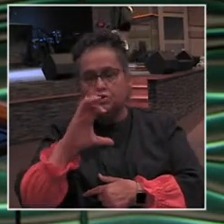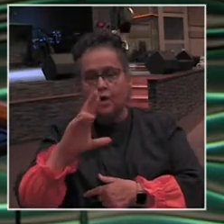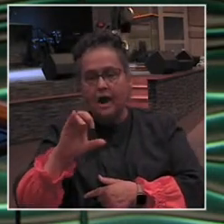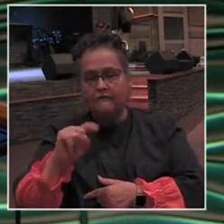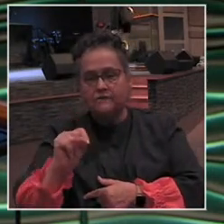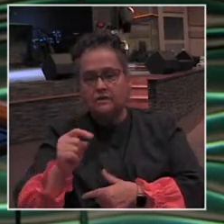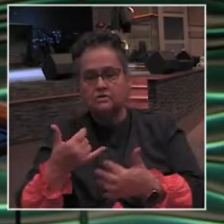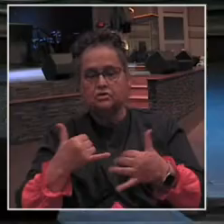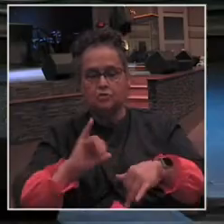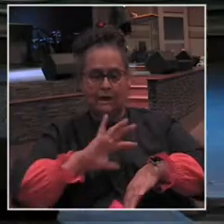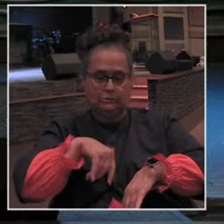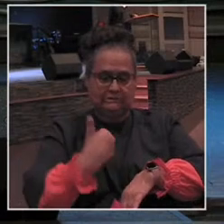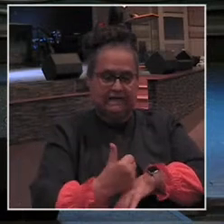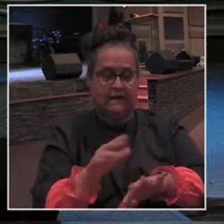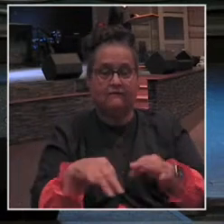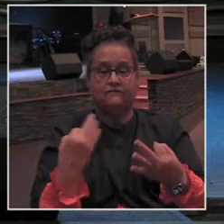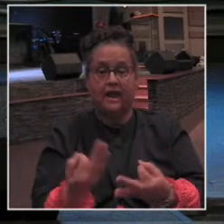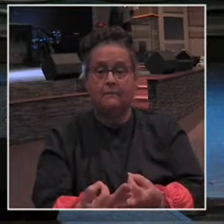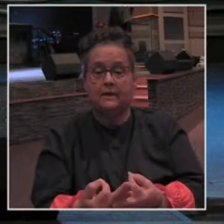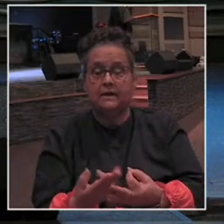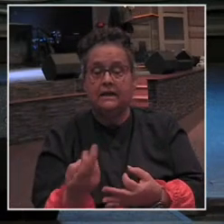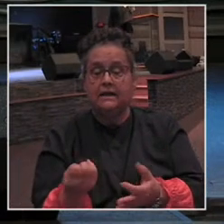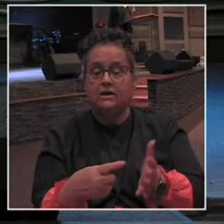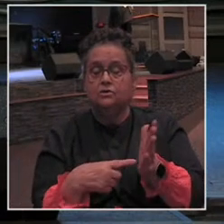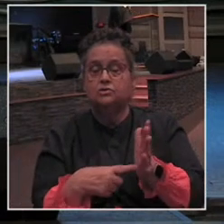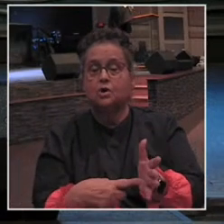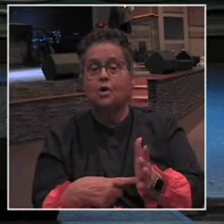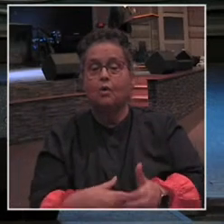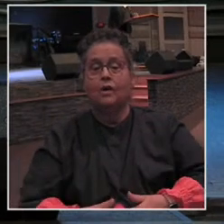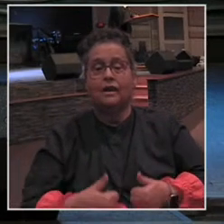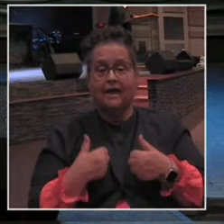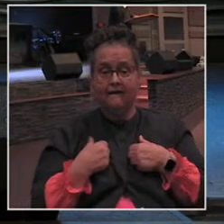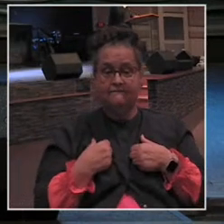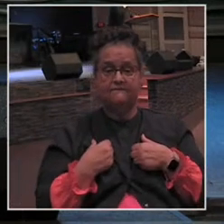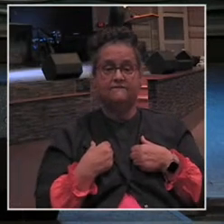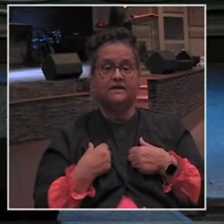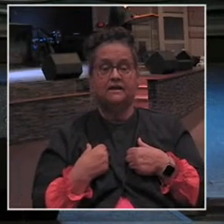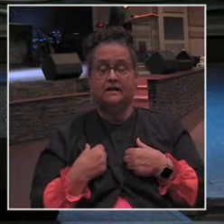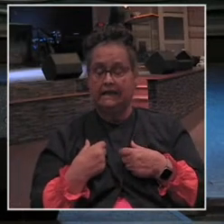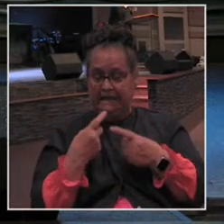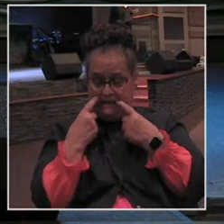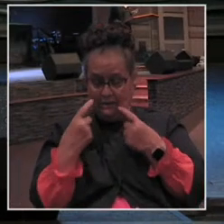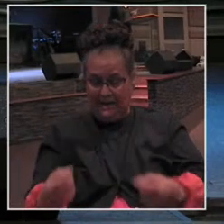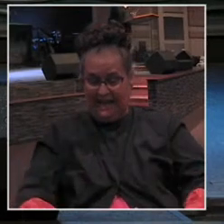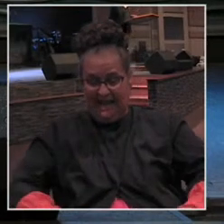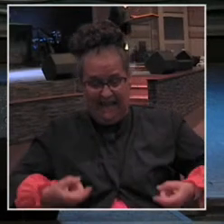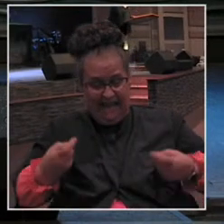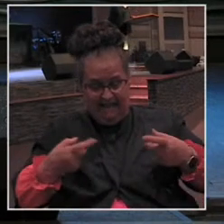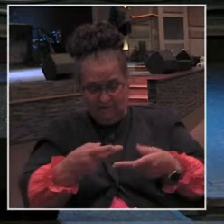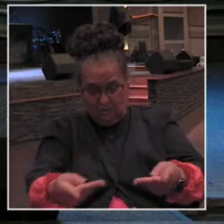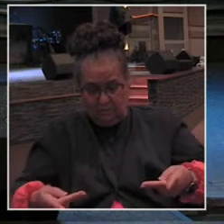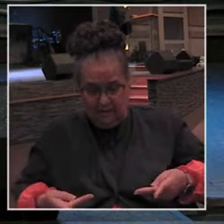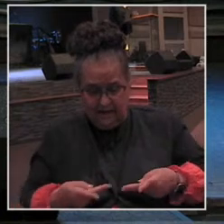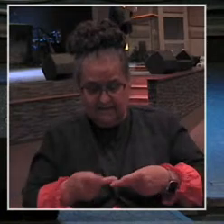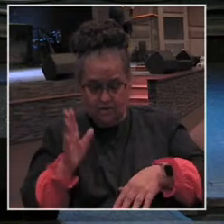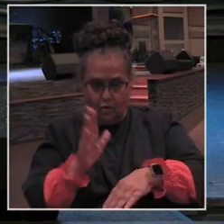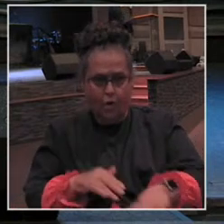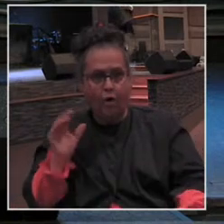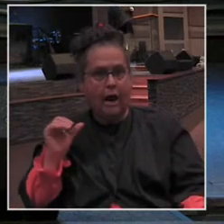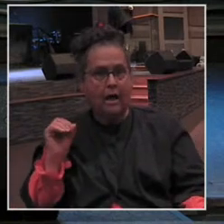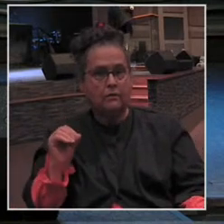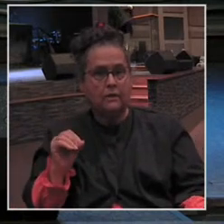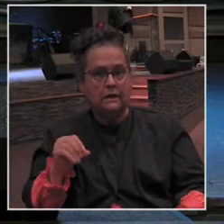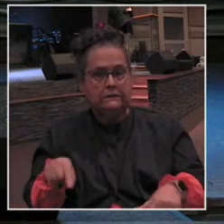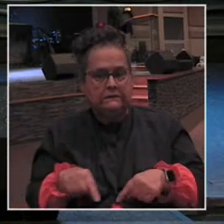its stake in our families. He's shown light into dark and evil places and called out the spirit of intimidation that